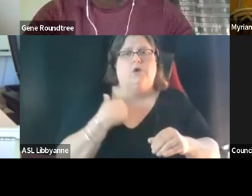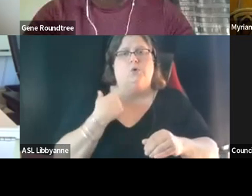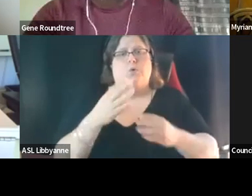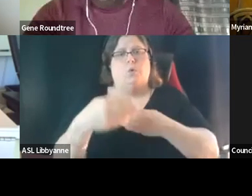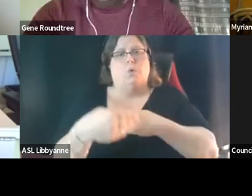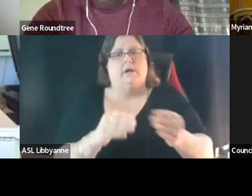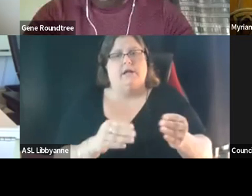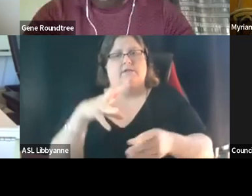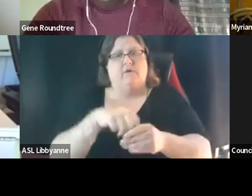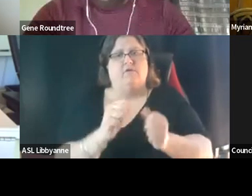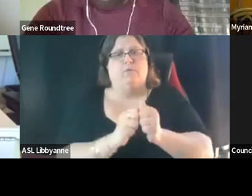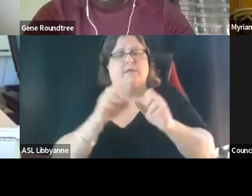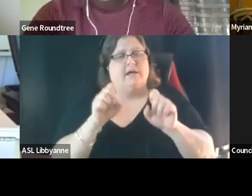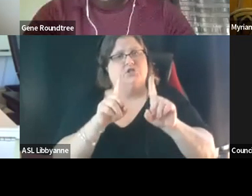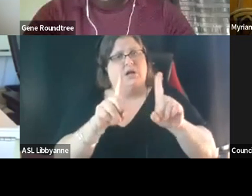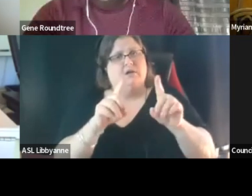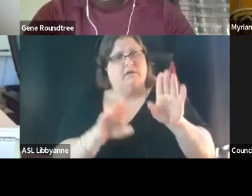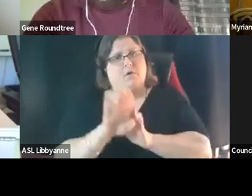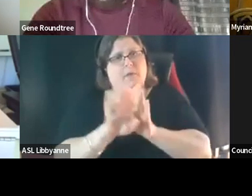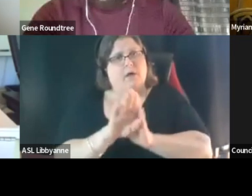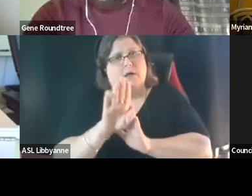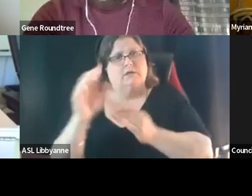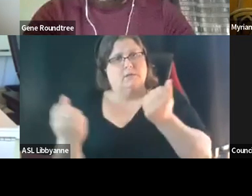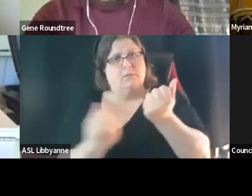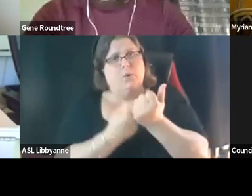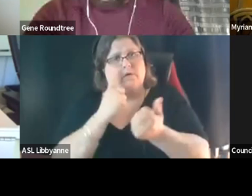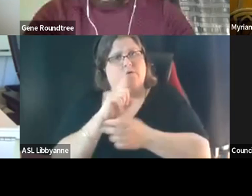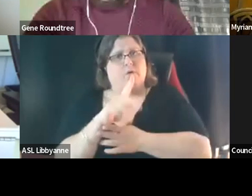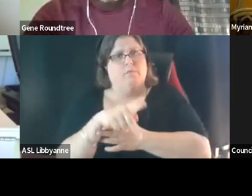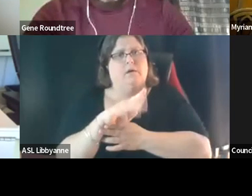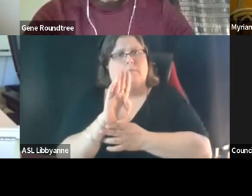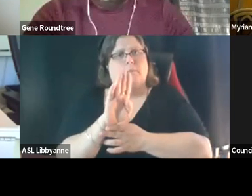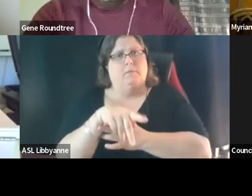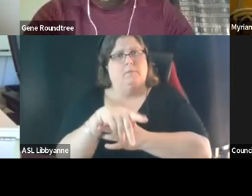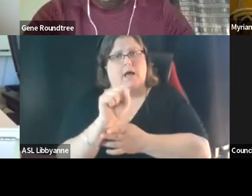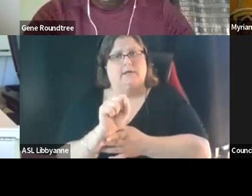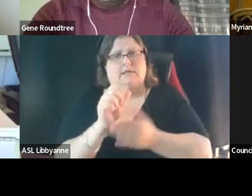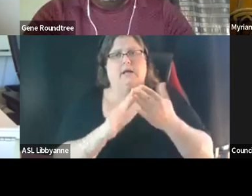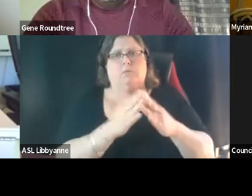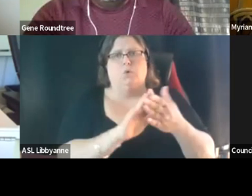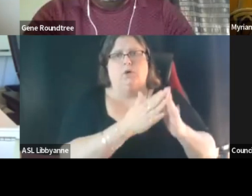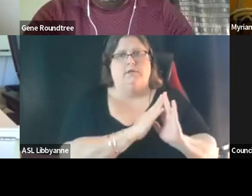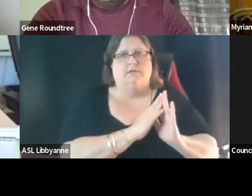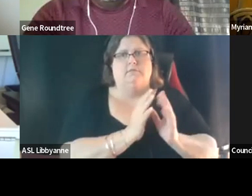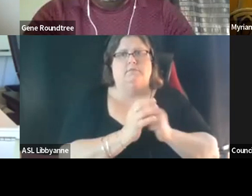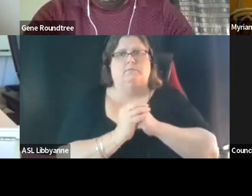education development and support of Boston Public School students and their communities.